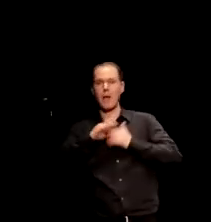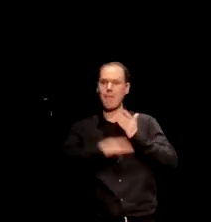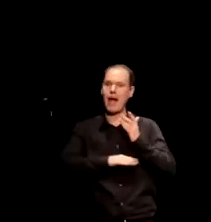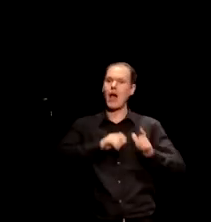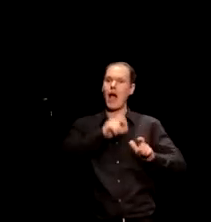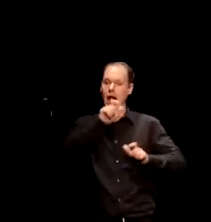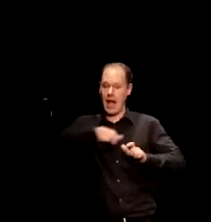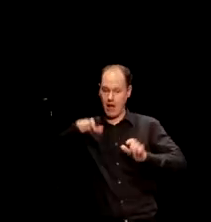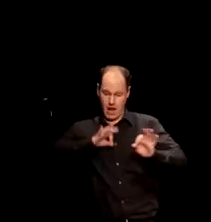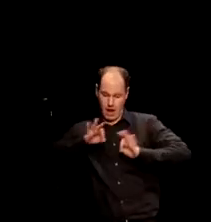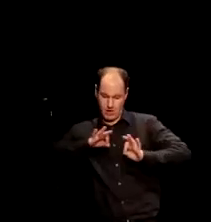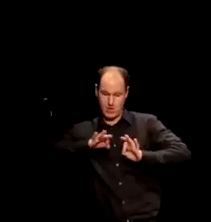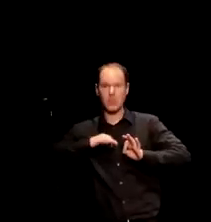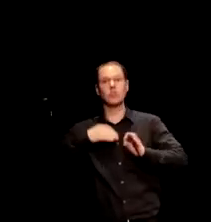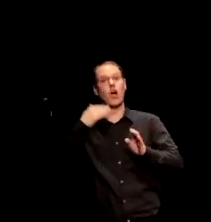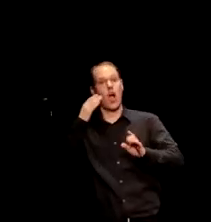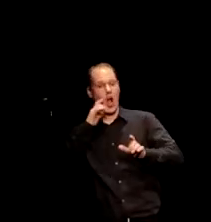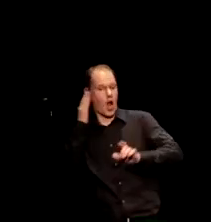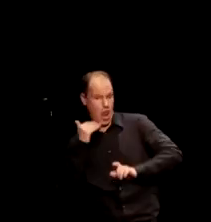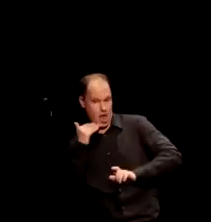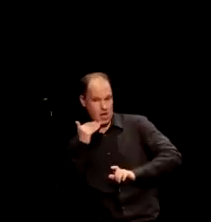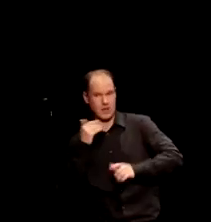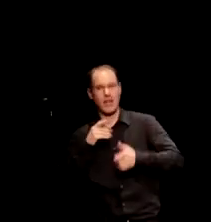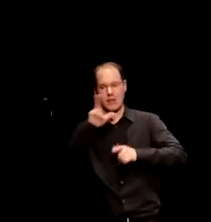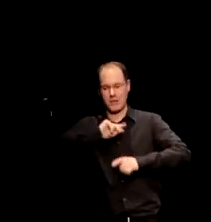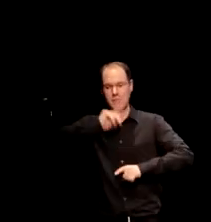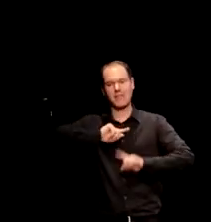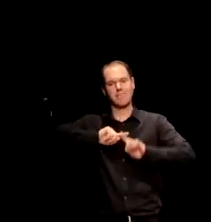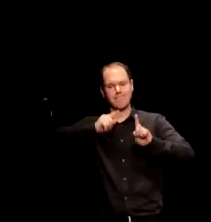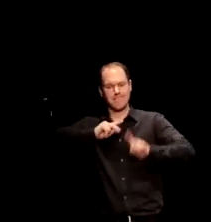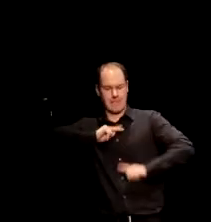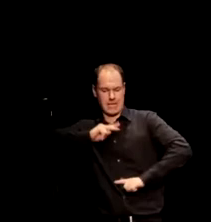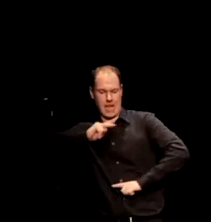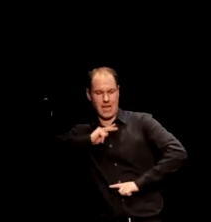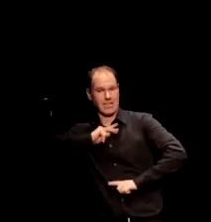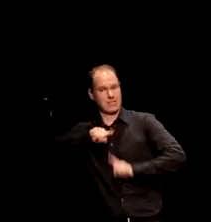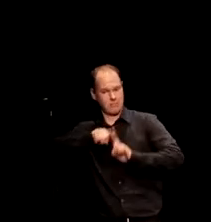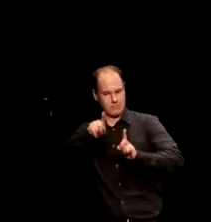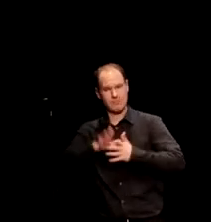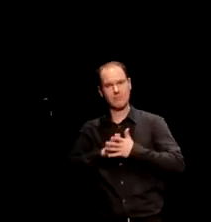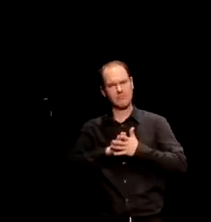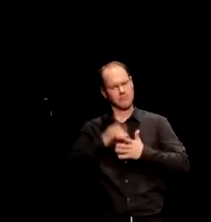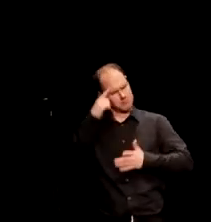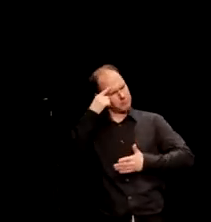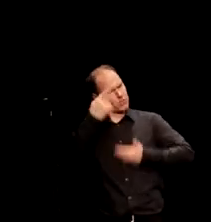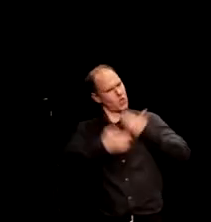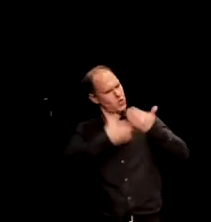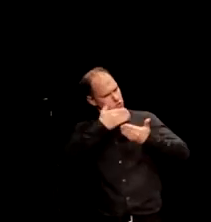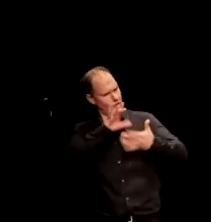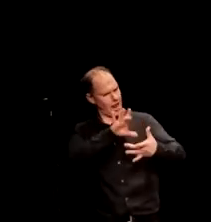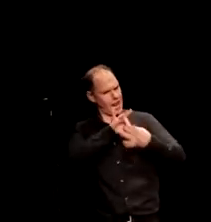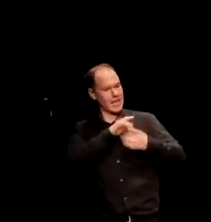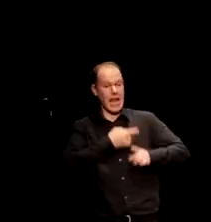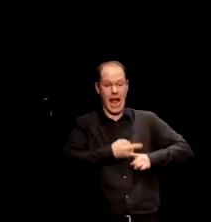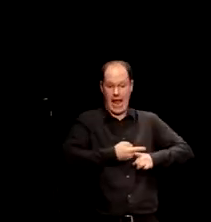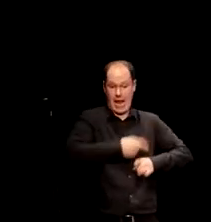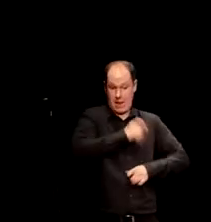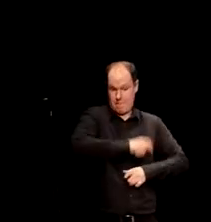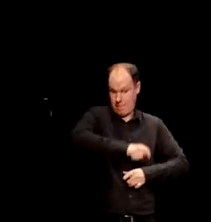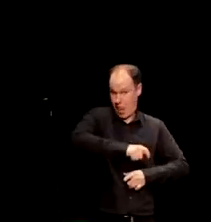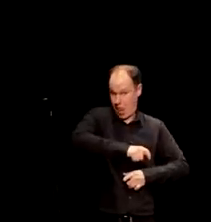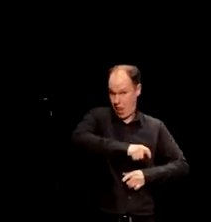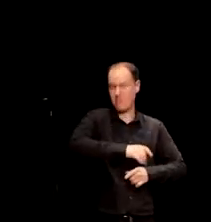a more or less diverting dialect. The main story is presumably about English people and